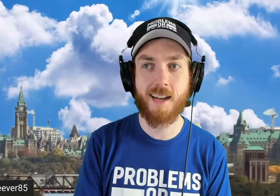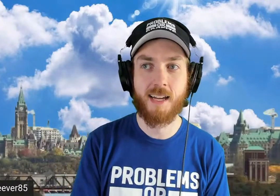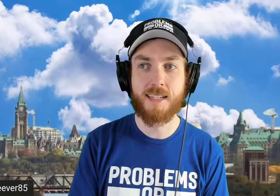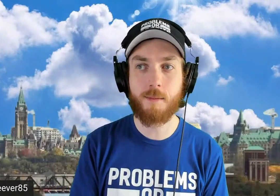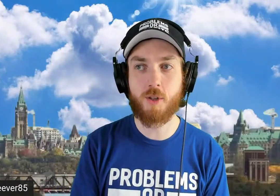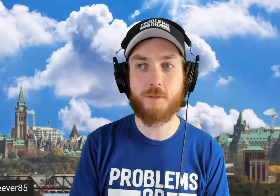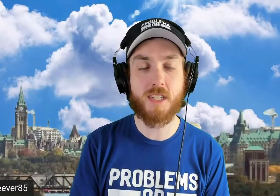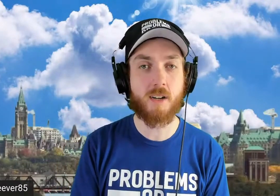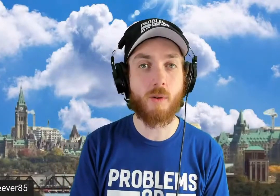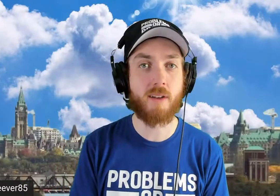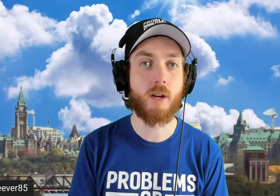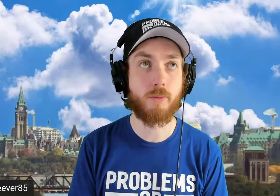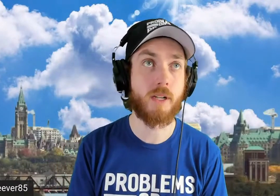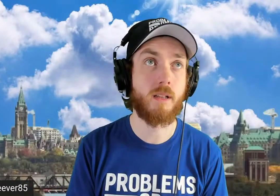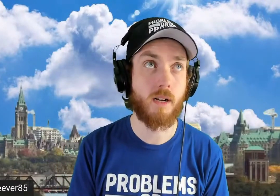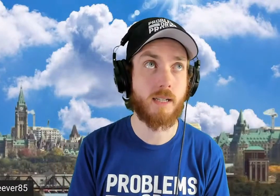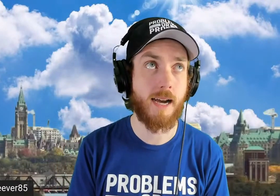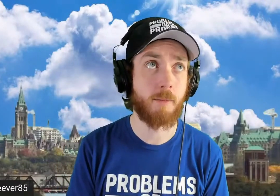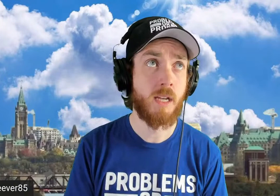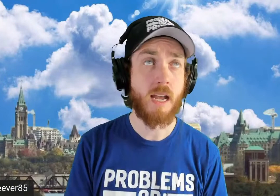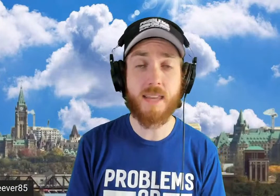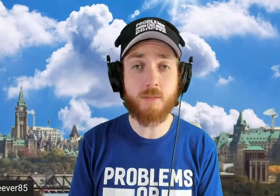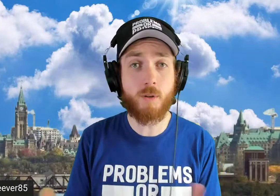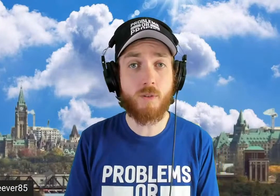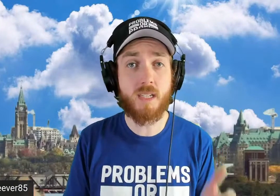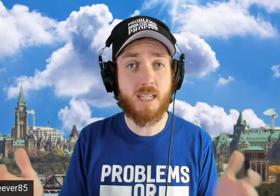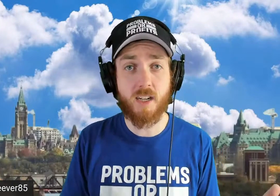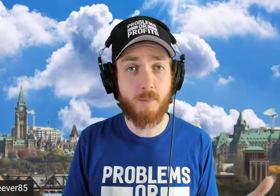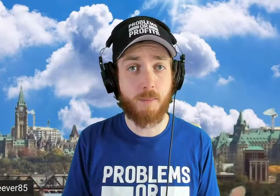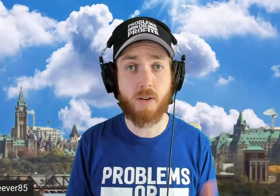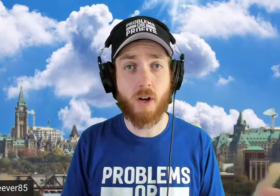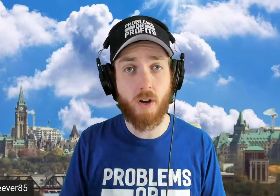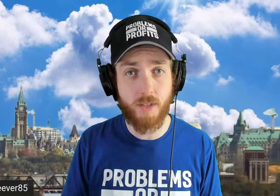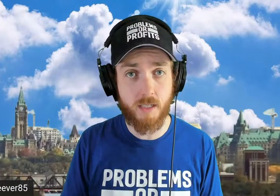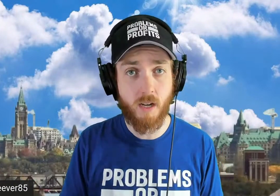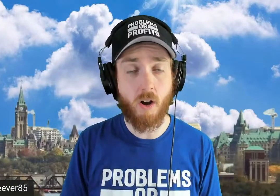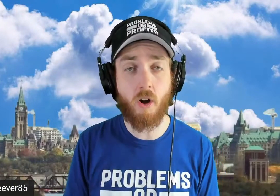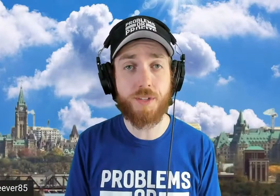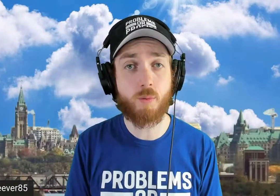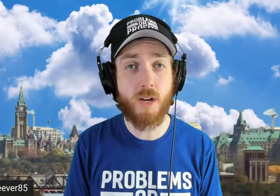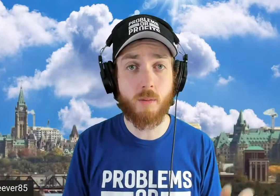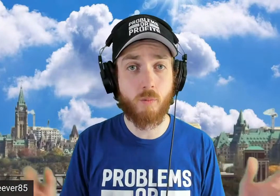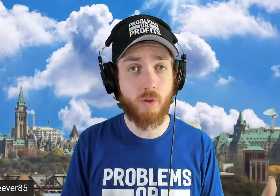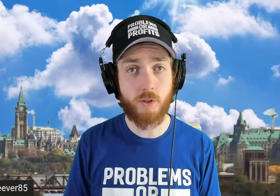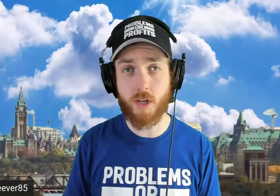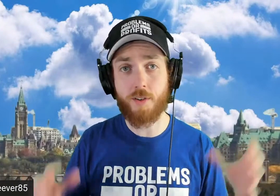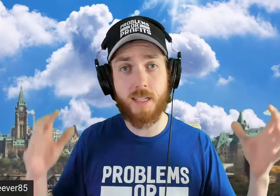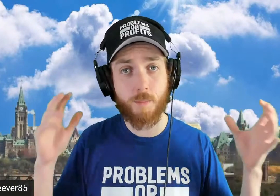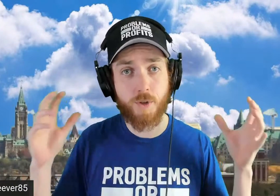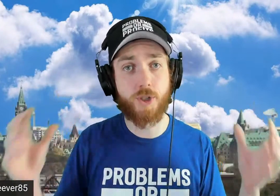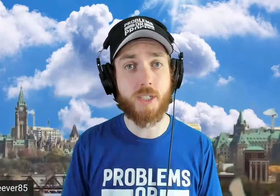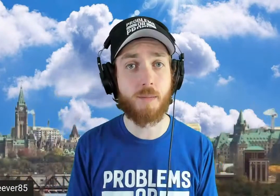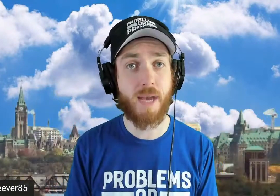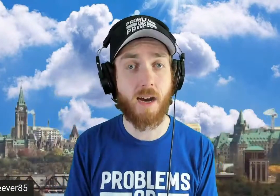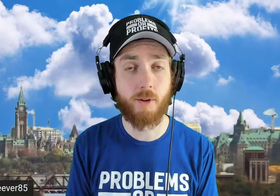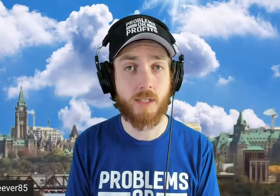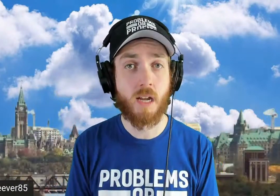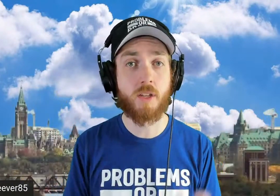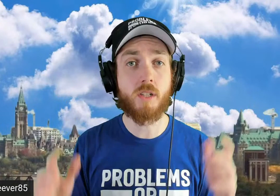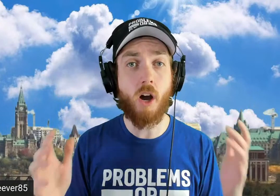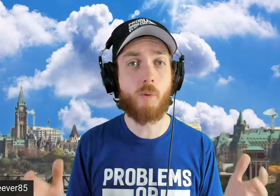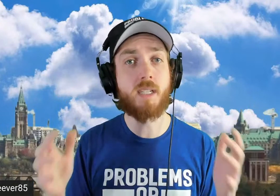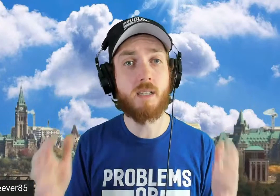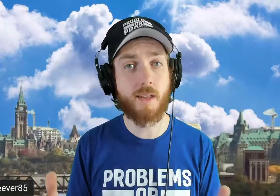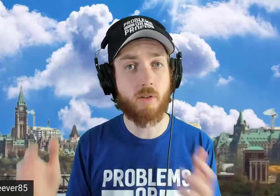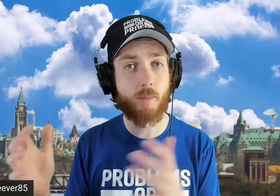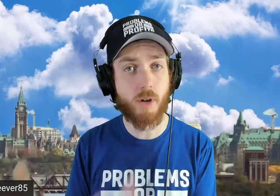and seems to have stuck around a pretty long time. And that's what really scares me about all this. All these random rules, all these emergency powers.